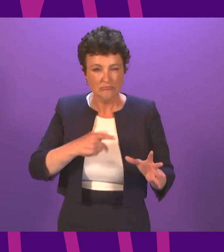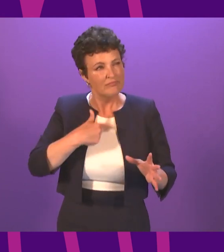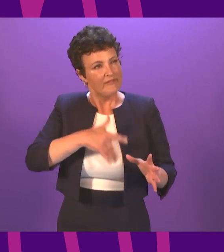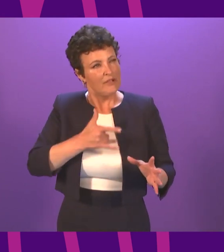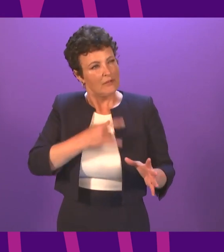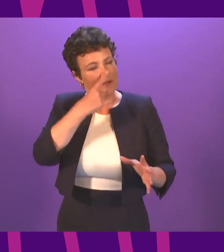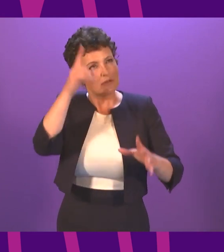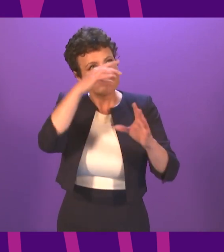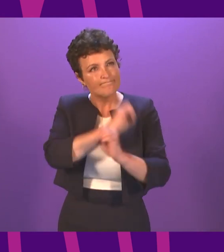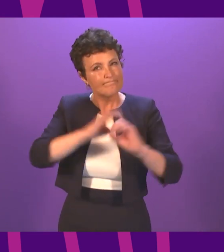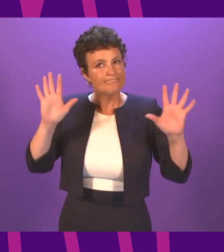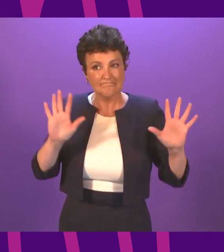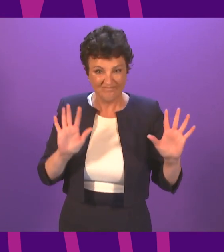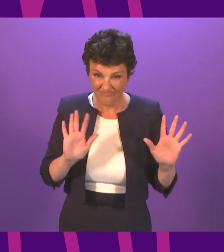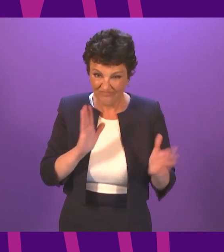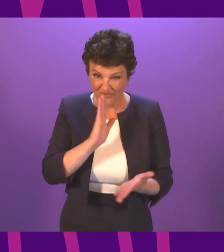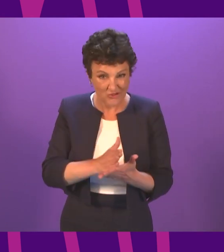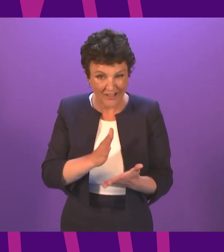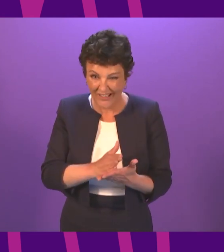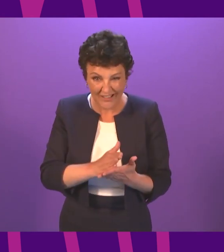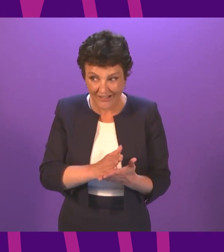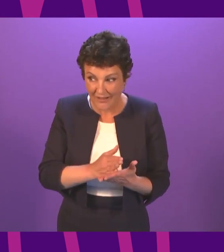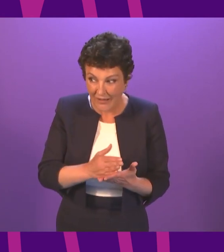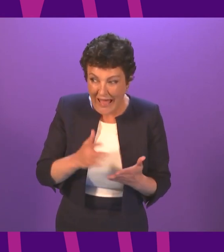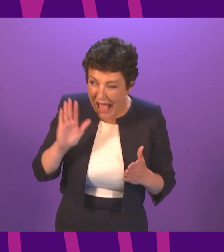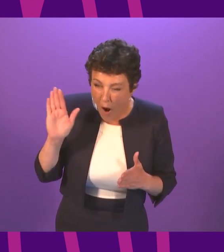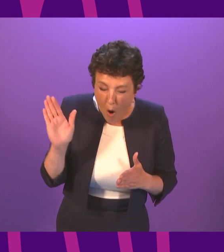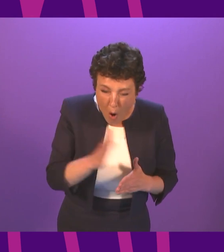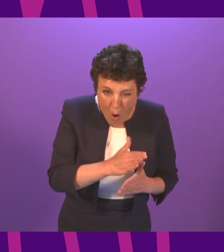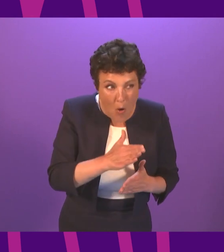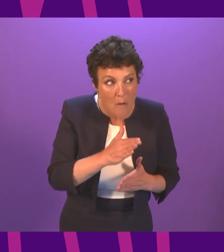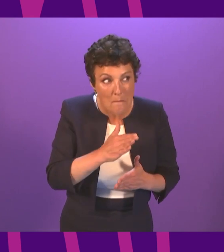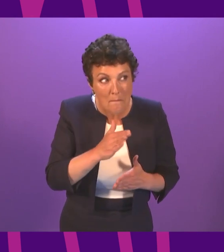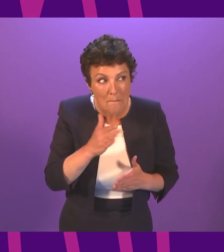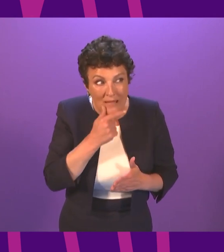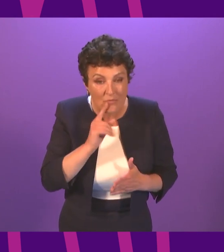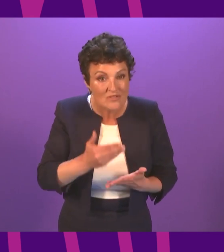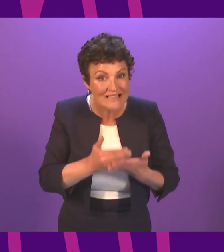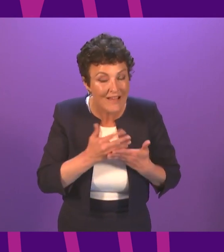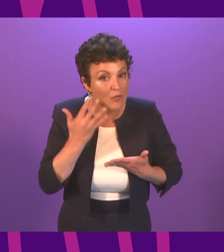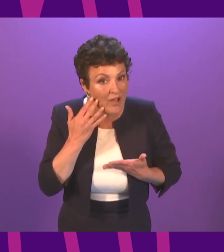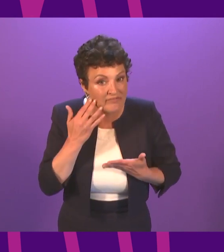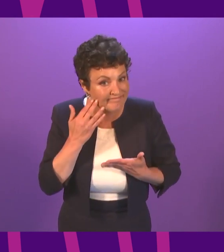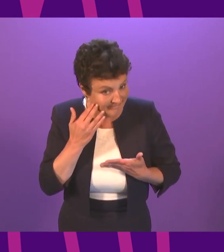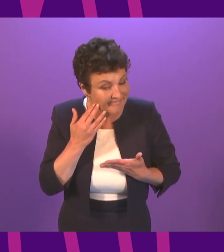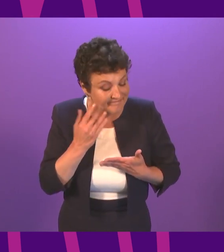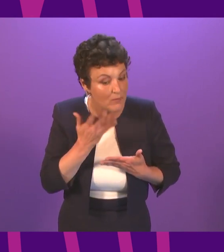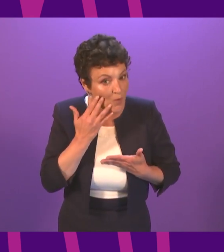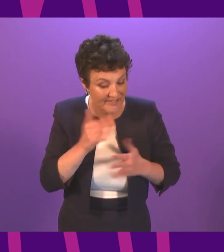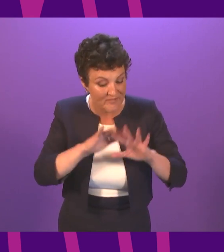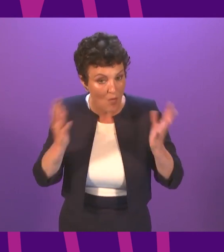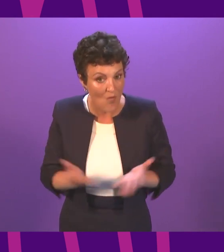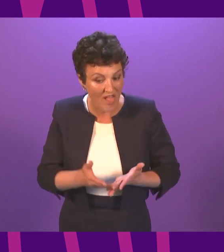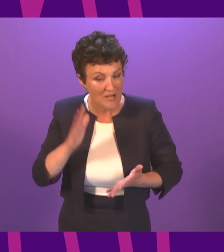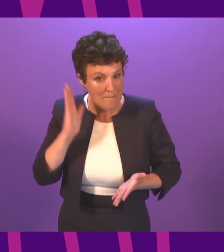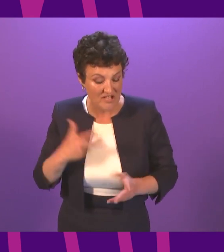clearly than ever before that none of us will be entirely safe until everyone across our planet is safe. This past